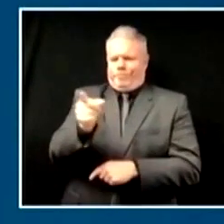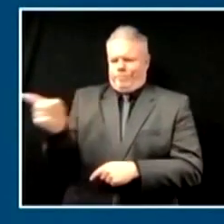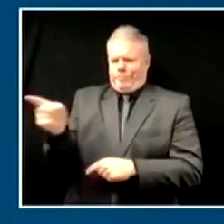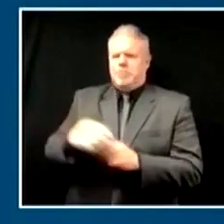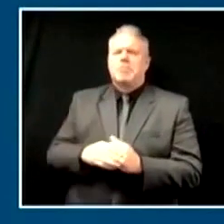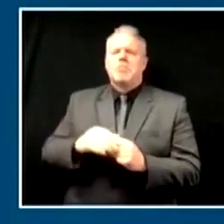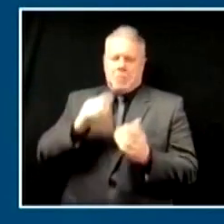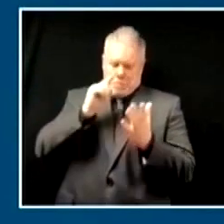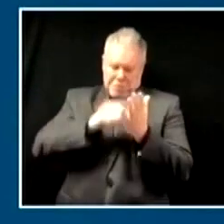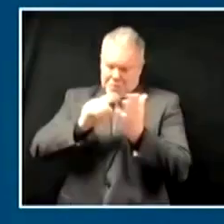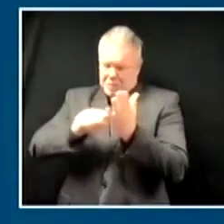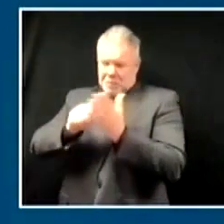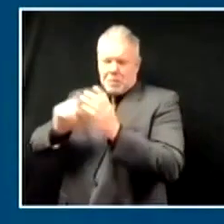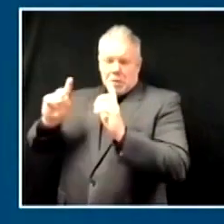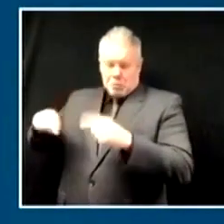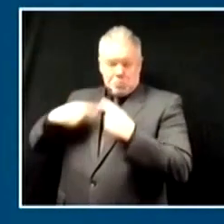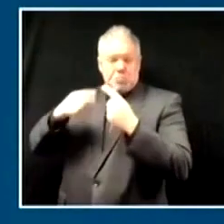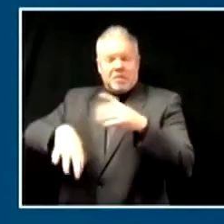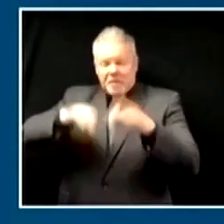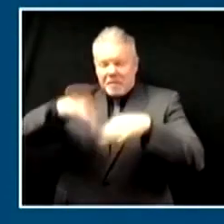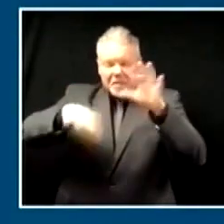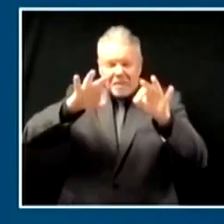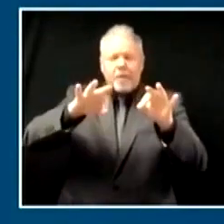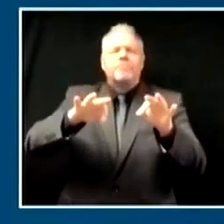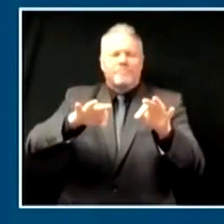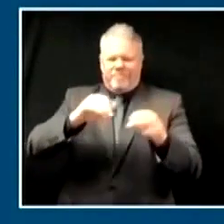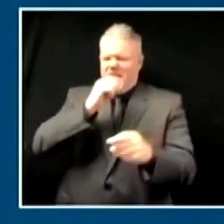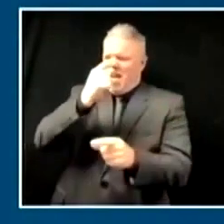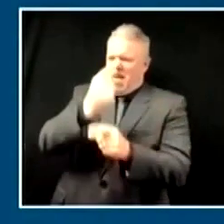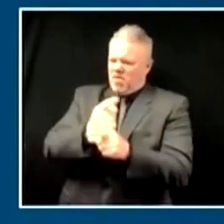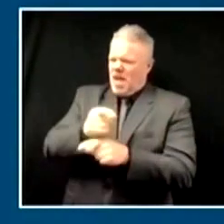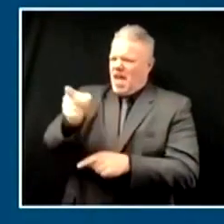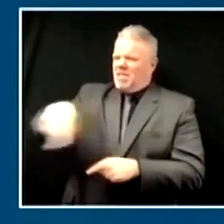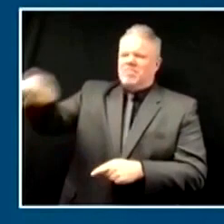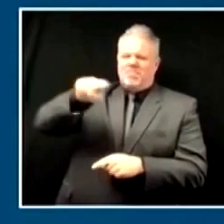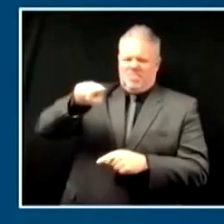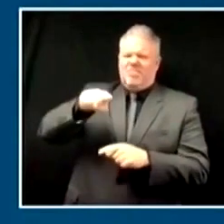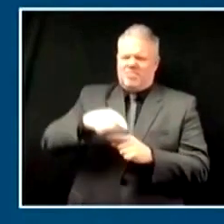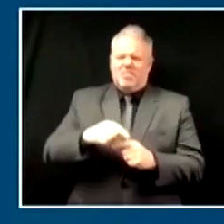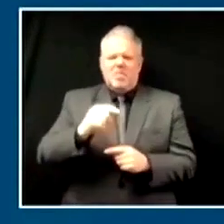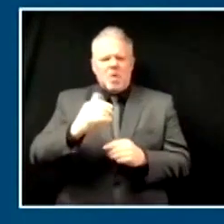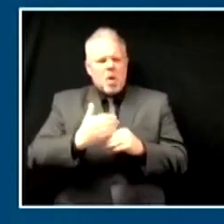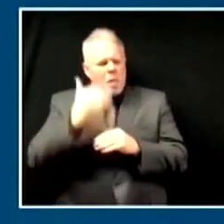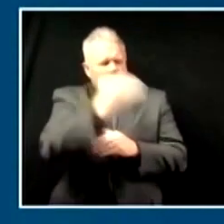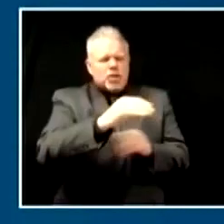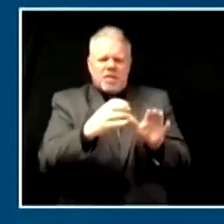rampant excessive use of force, and leadership unable and unwilling to stop it.